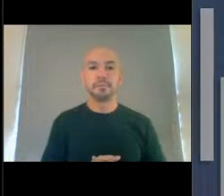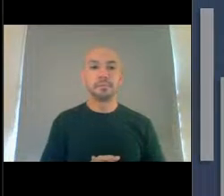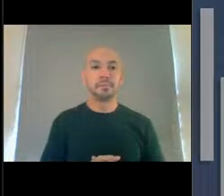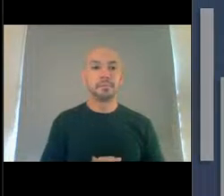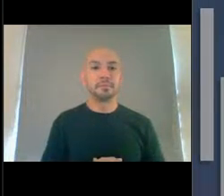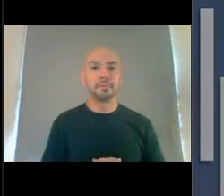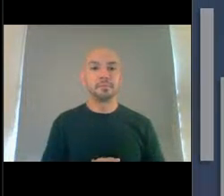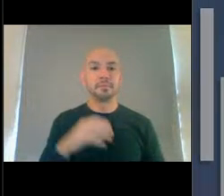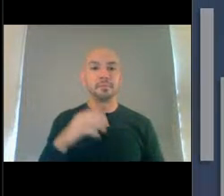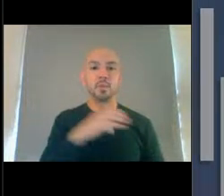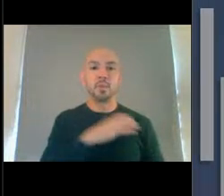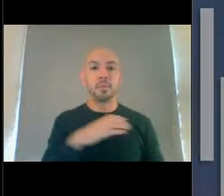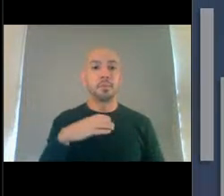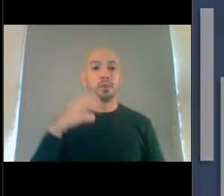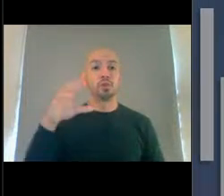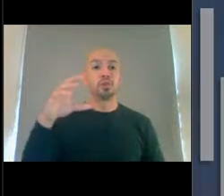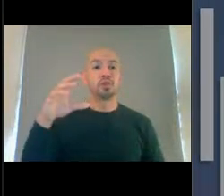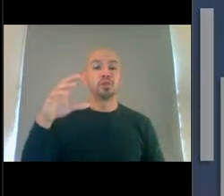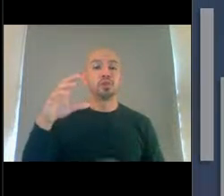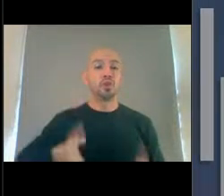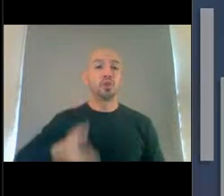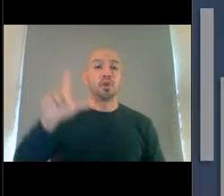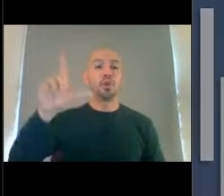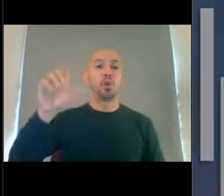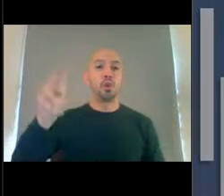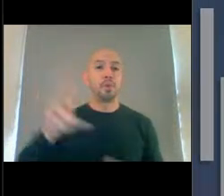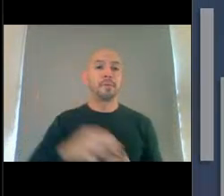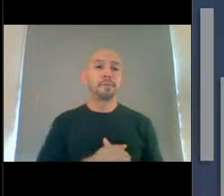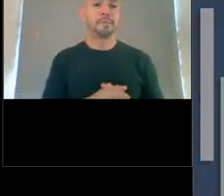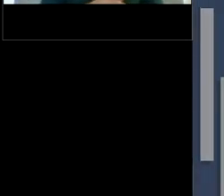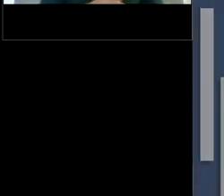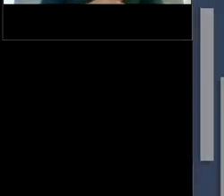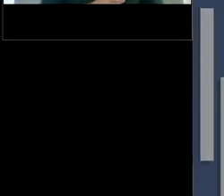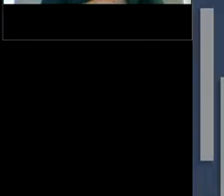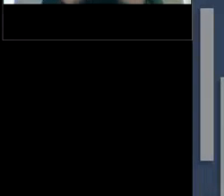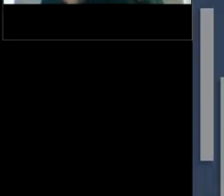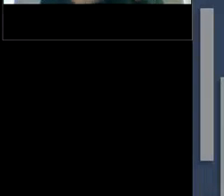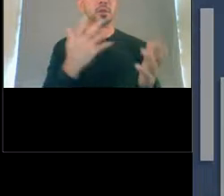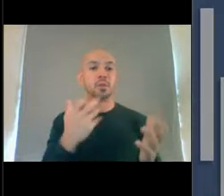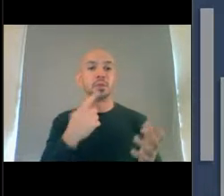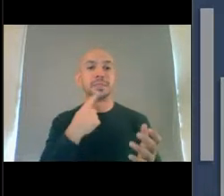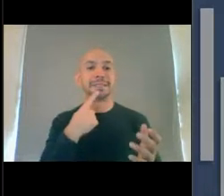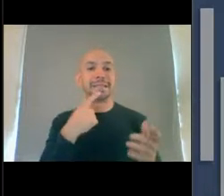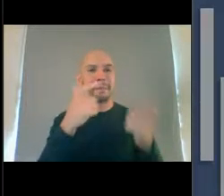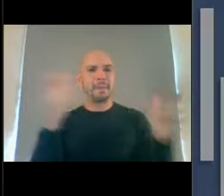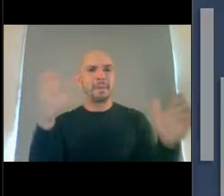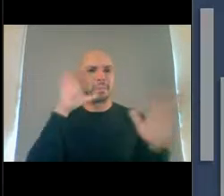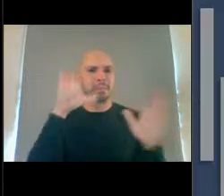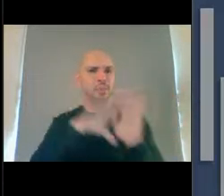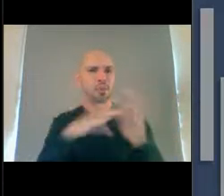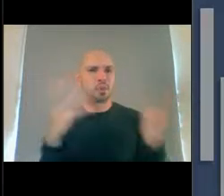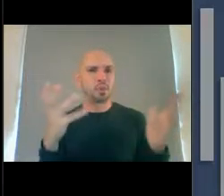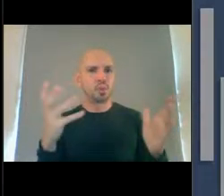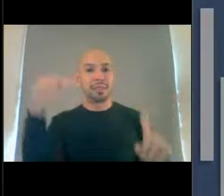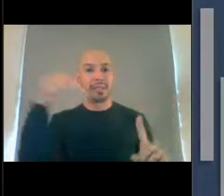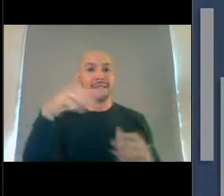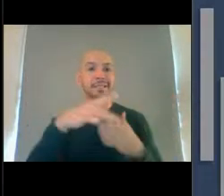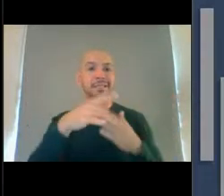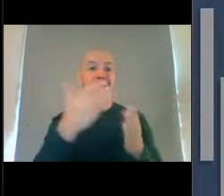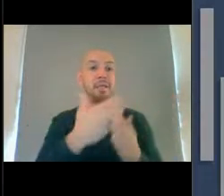commissioner yes thanks um i'd just like to say a big picture these guidelines for